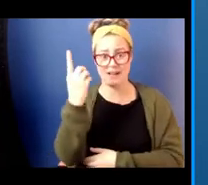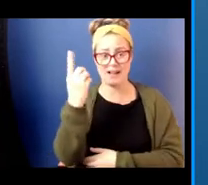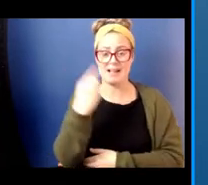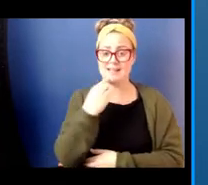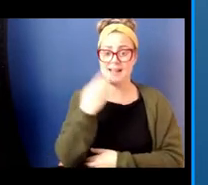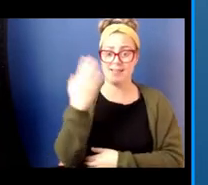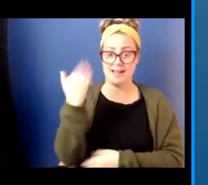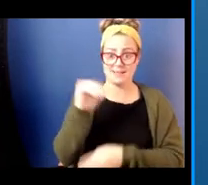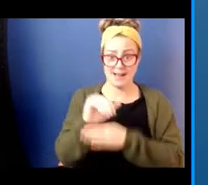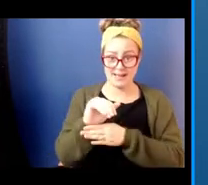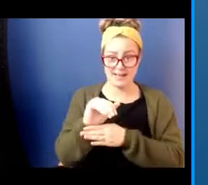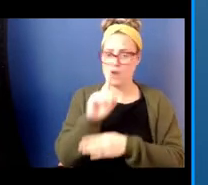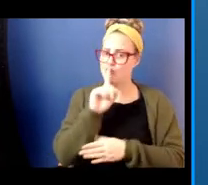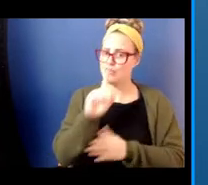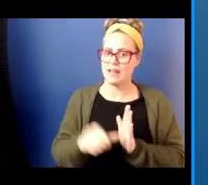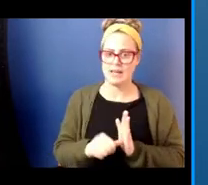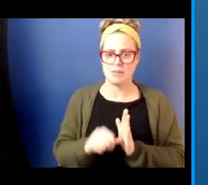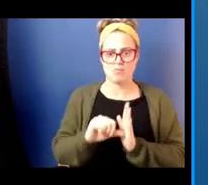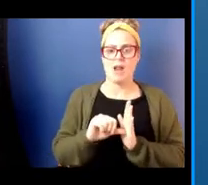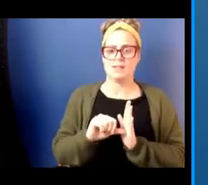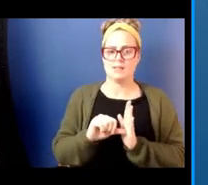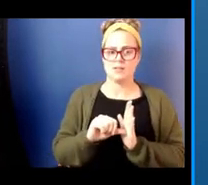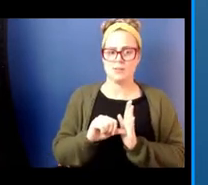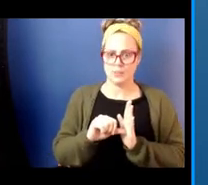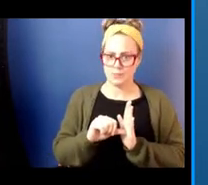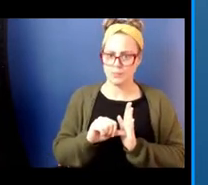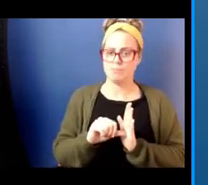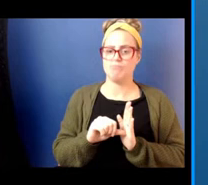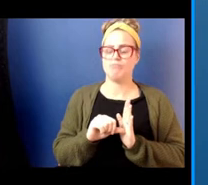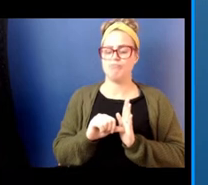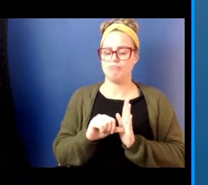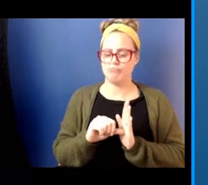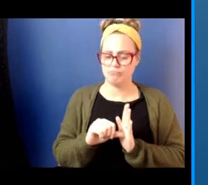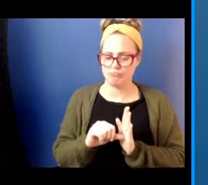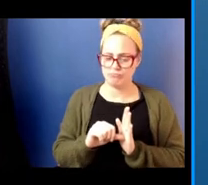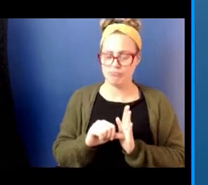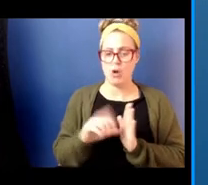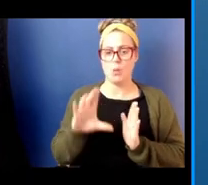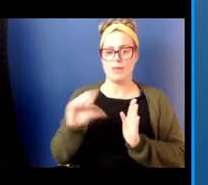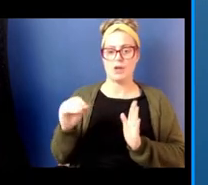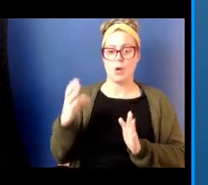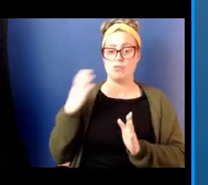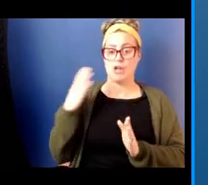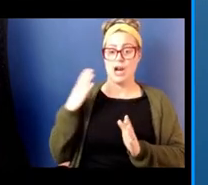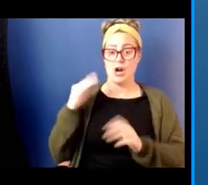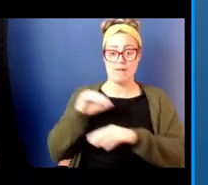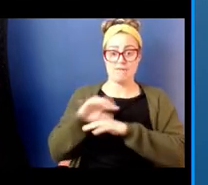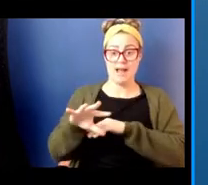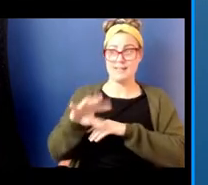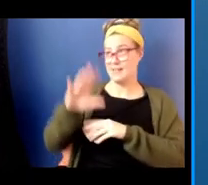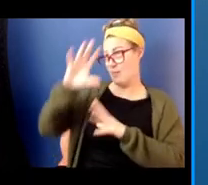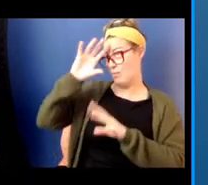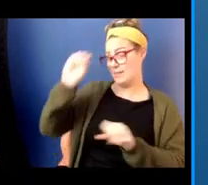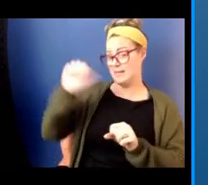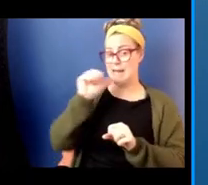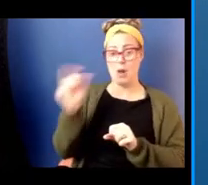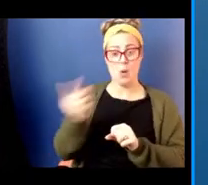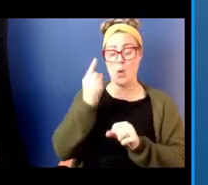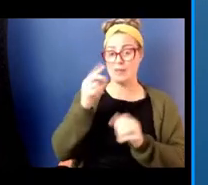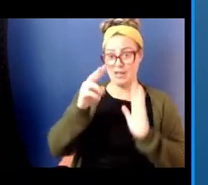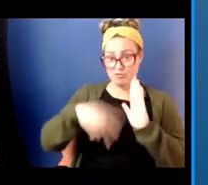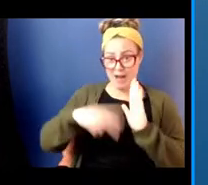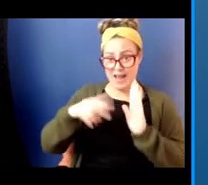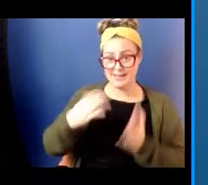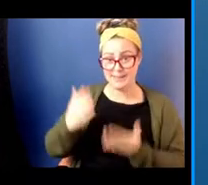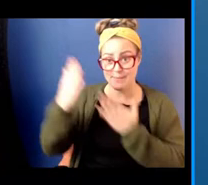impressed with um when the co-chairs advised us that the president had had not just read the submissions from the parties but had